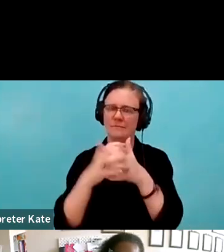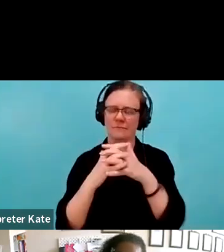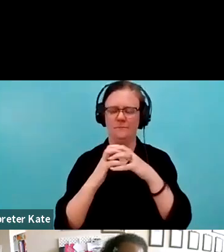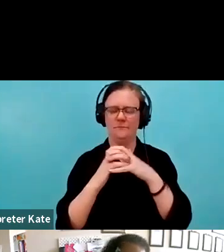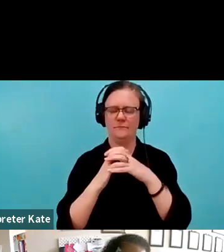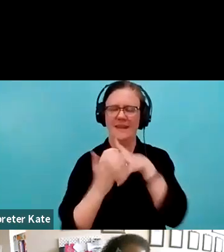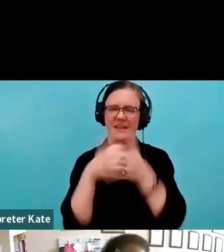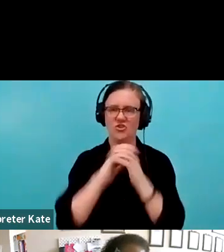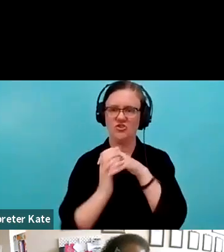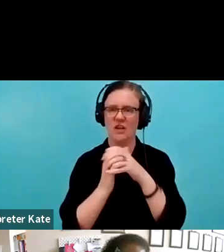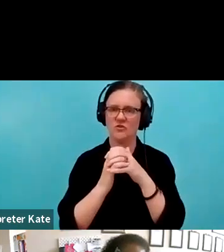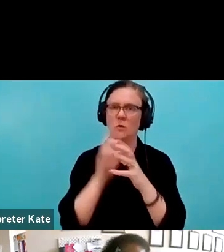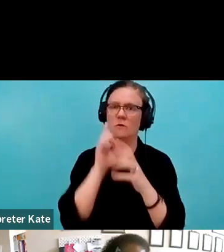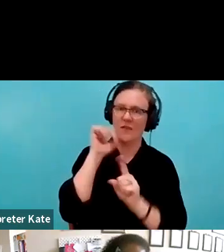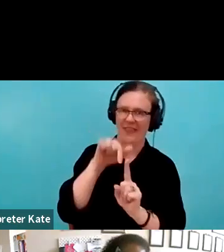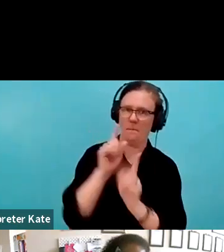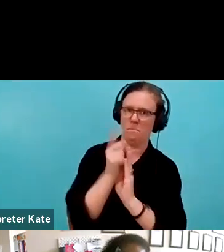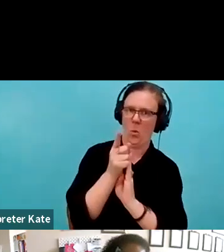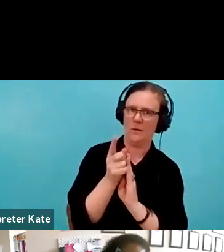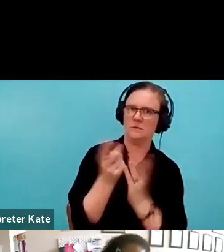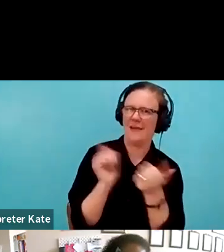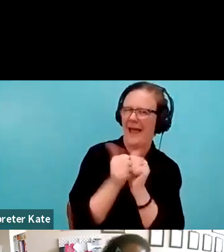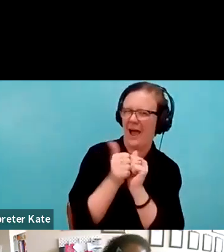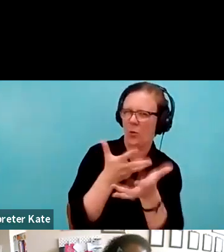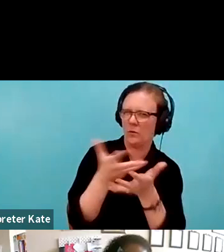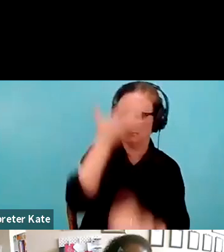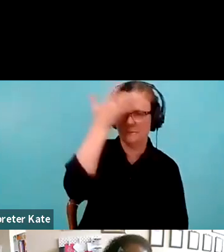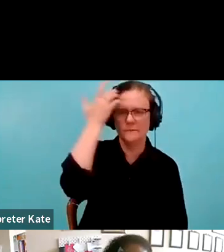of inclusion in this moment as well.